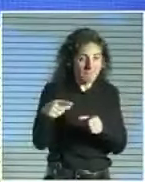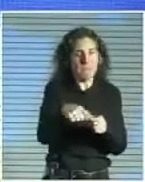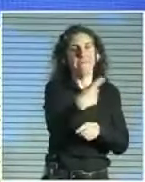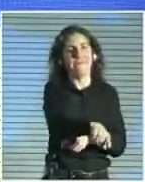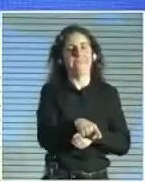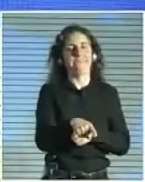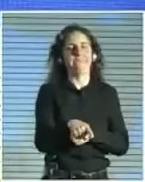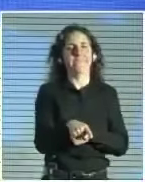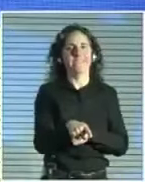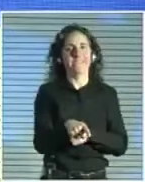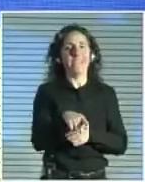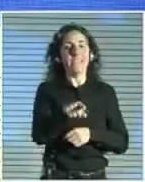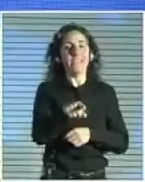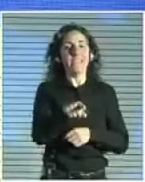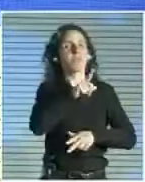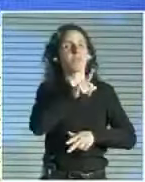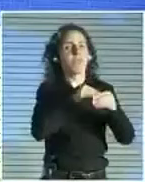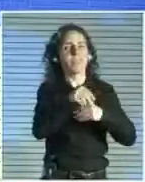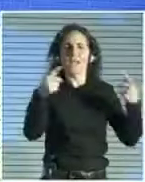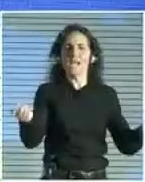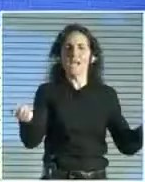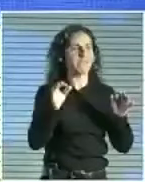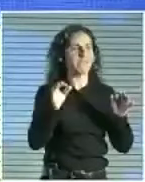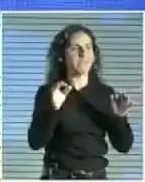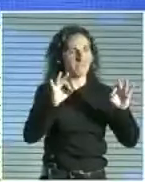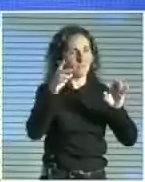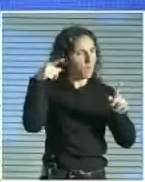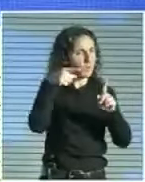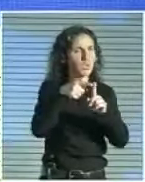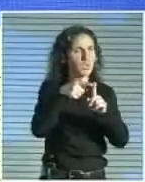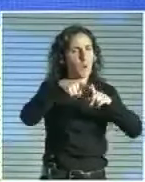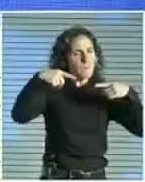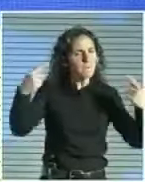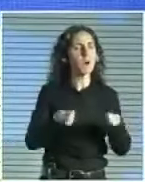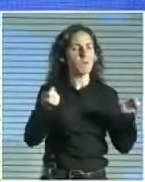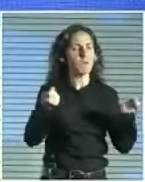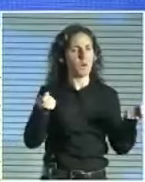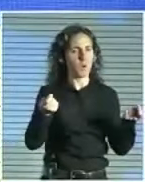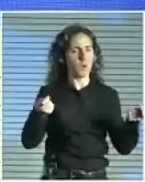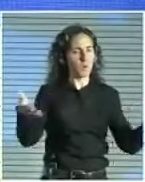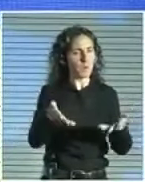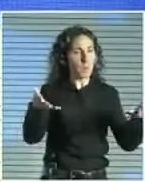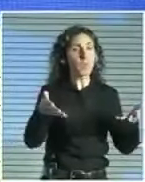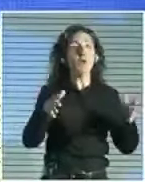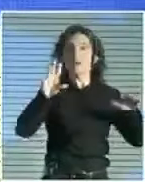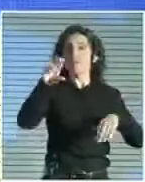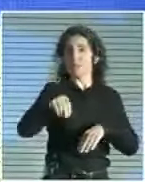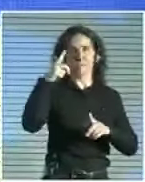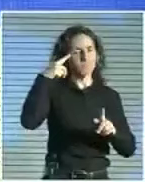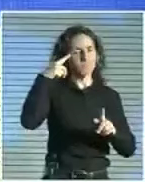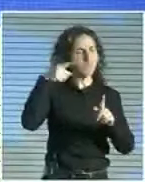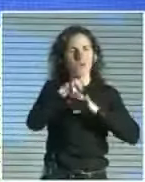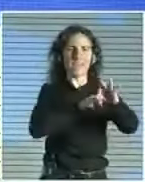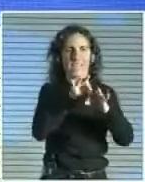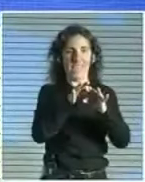campaigns also on promotion, but also organized what is the tourism products that we have